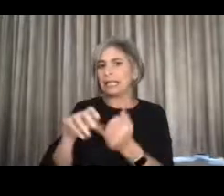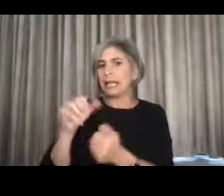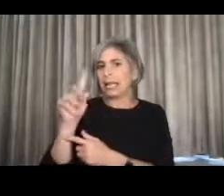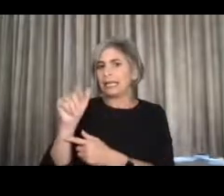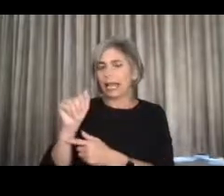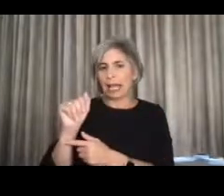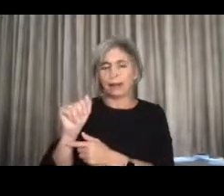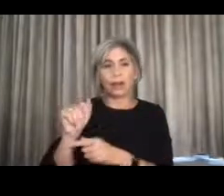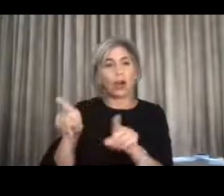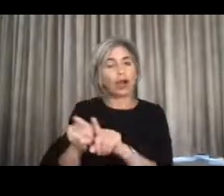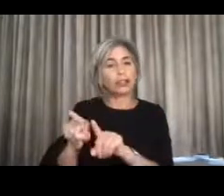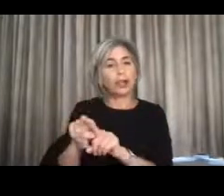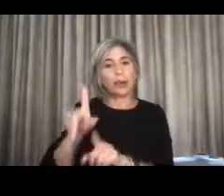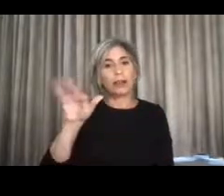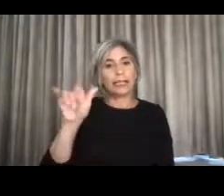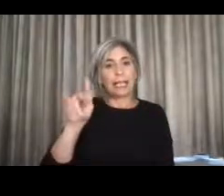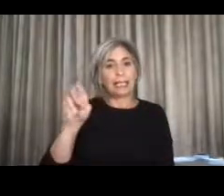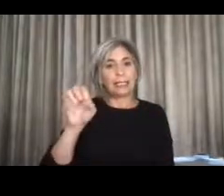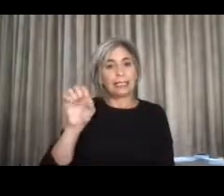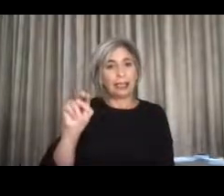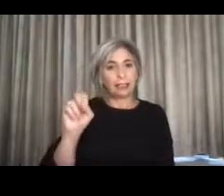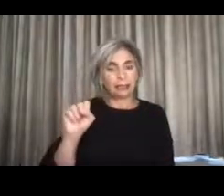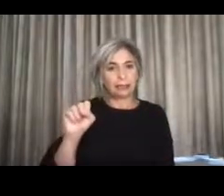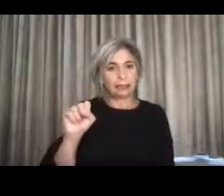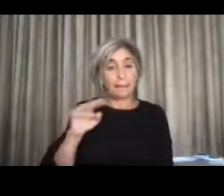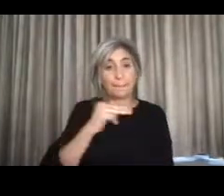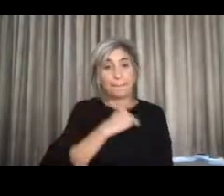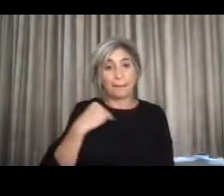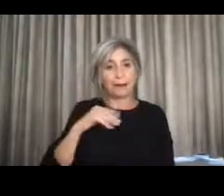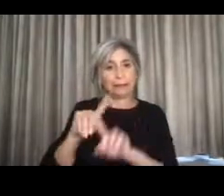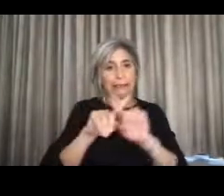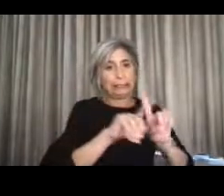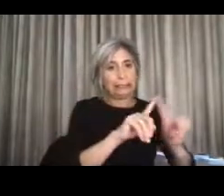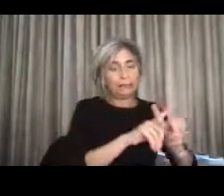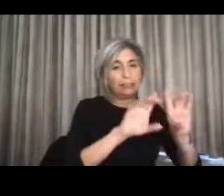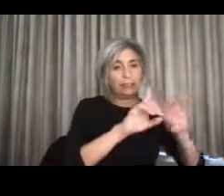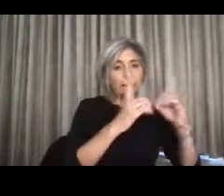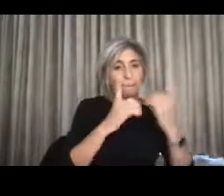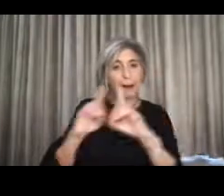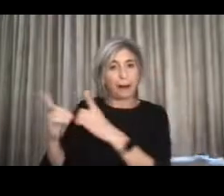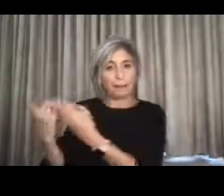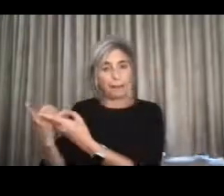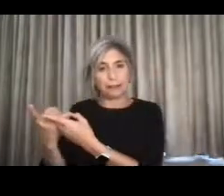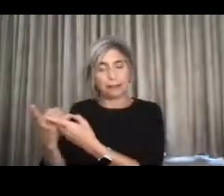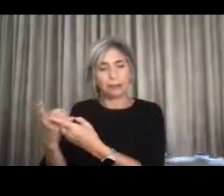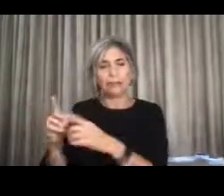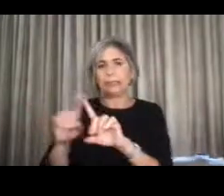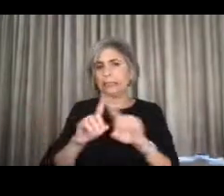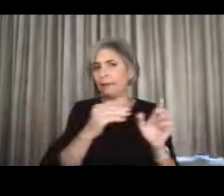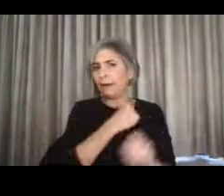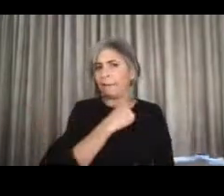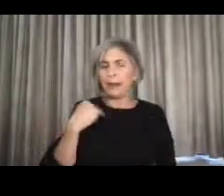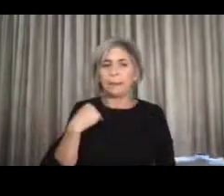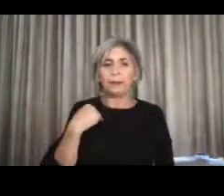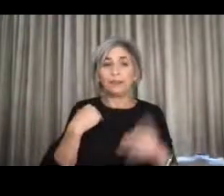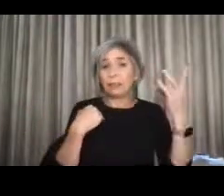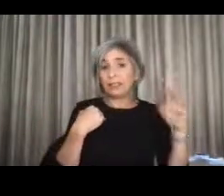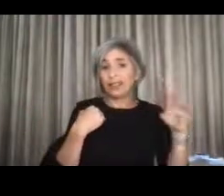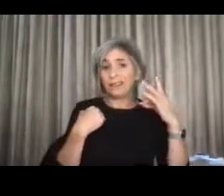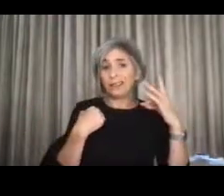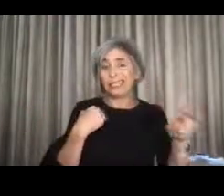ADA Liaisons, which are a member of different city departments. We have different members from 17 city